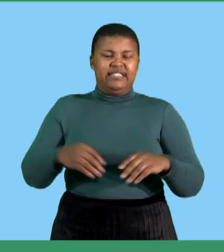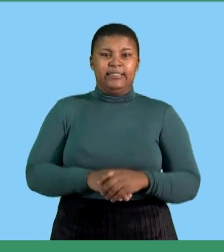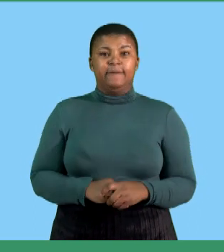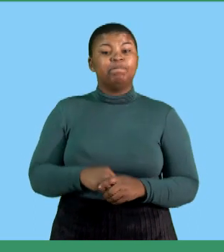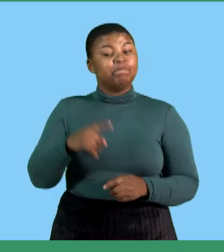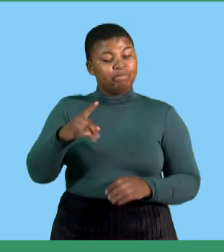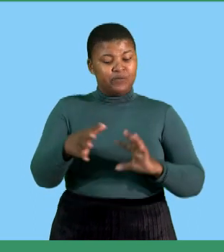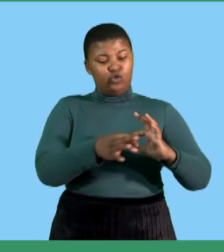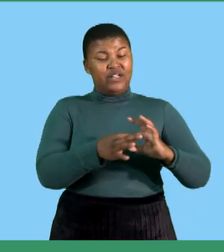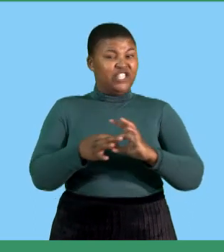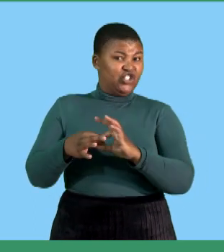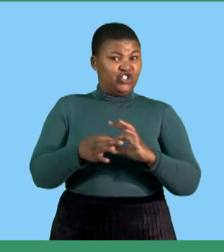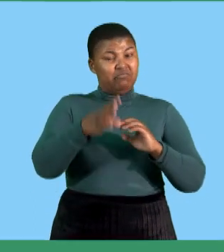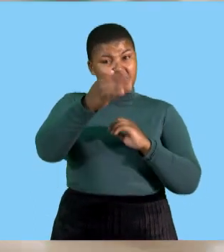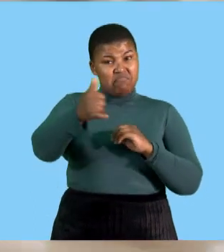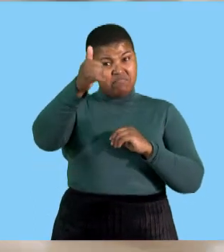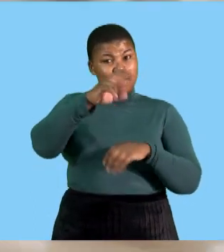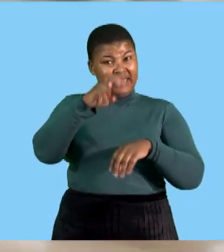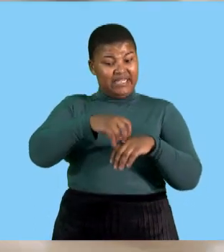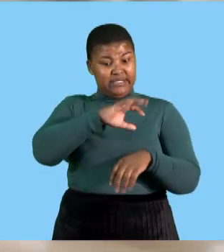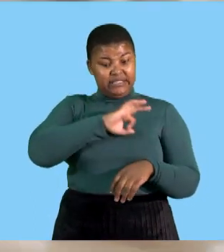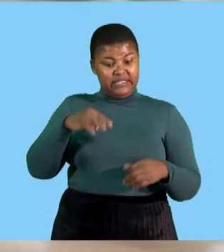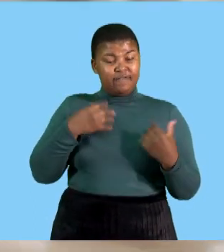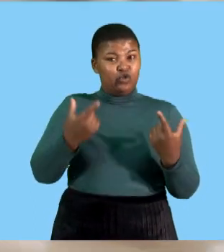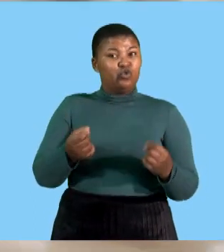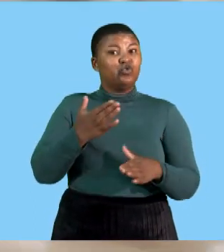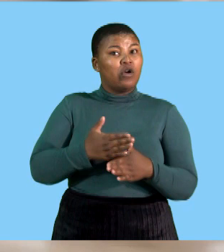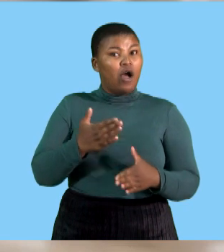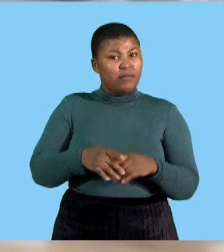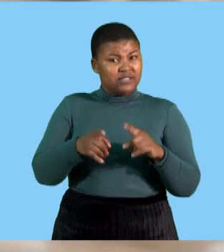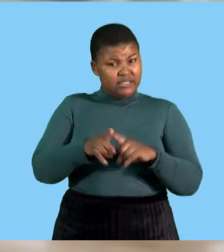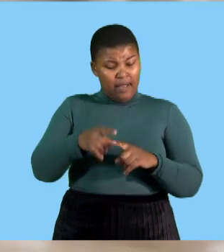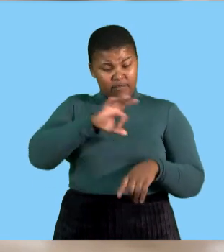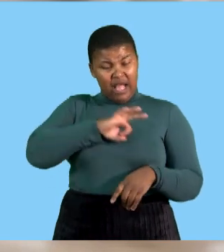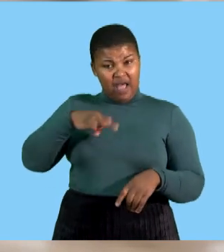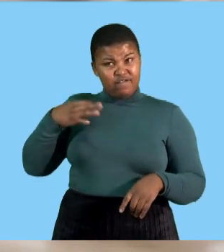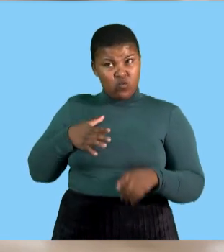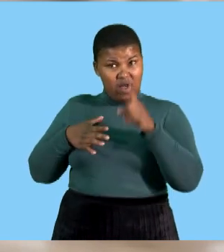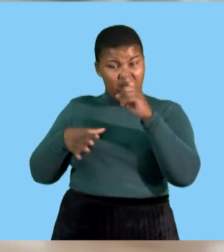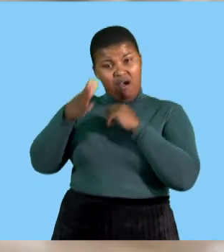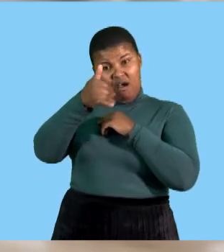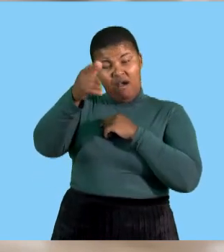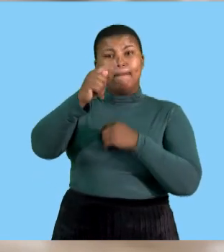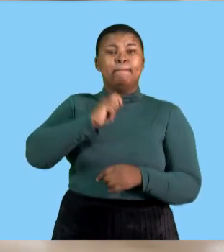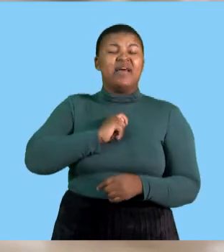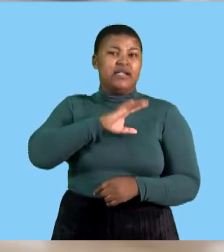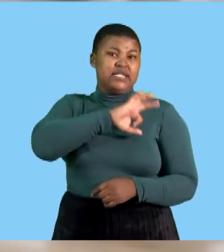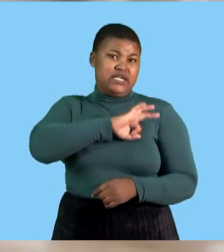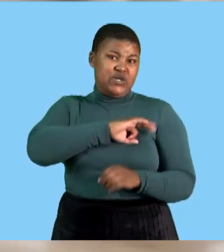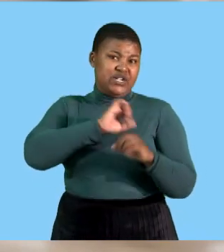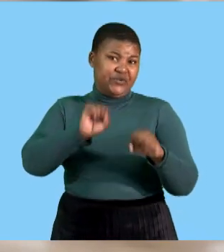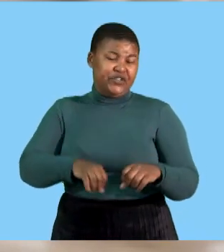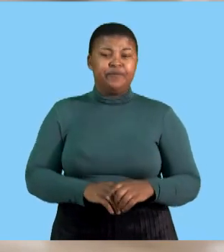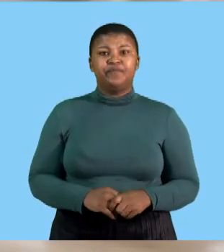a codependent relationship. The employer needs them to do the job, and the employees needs the employer to pay their salaries. And